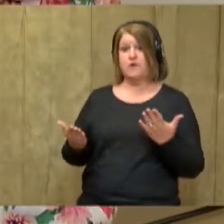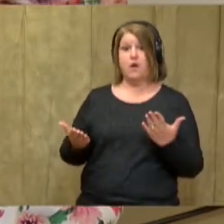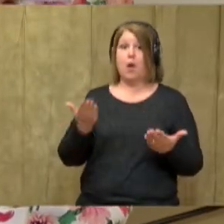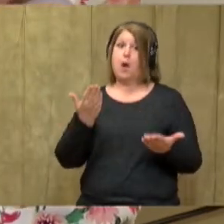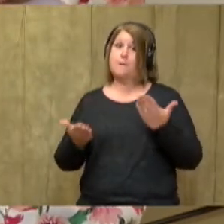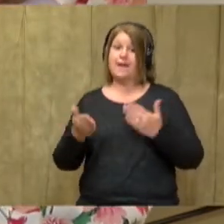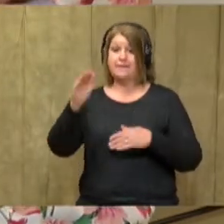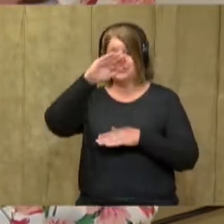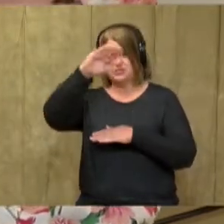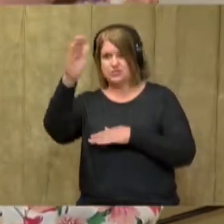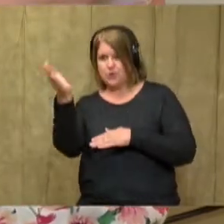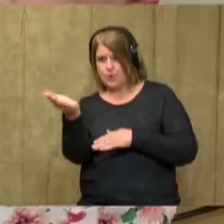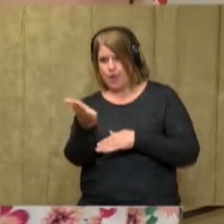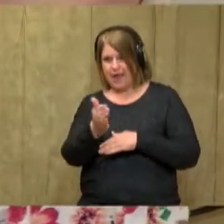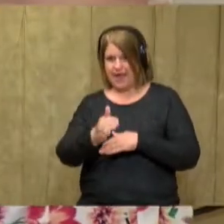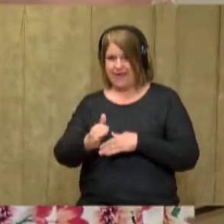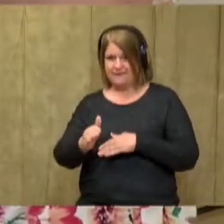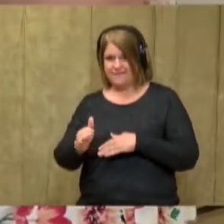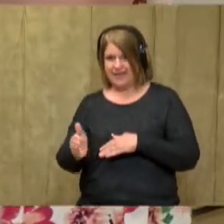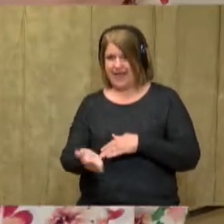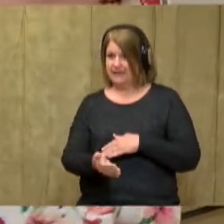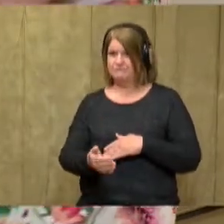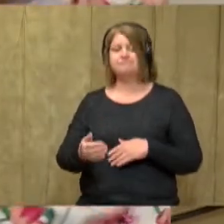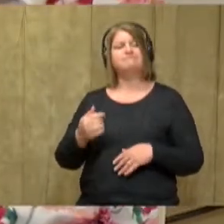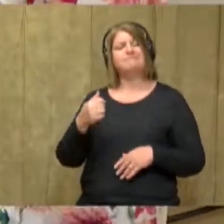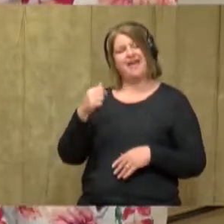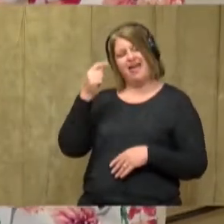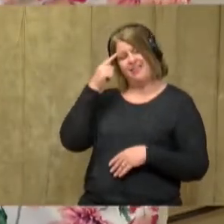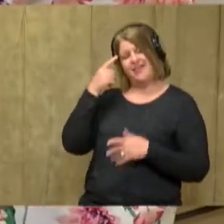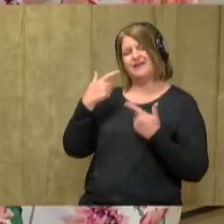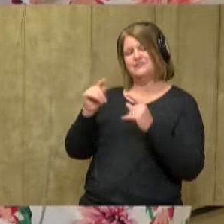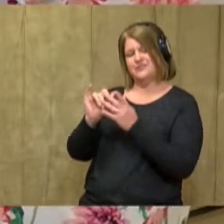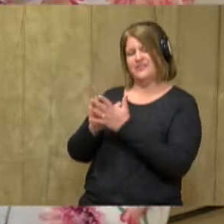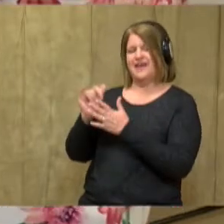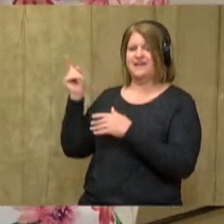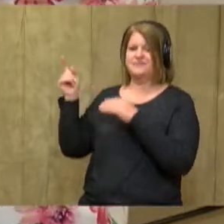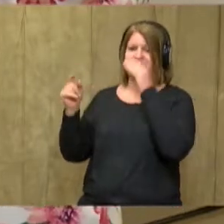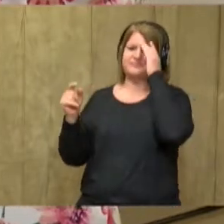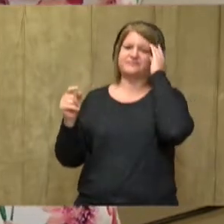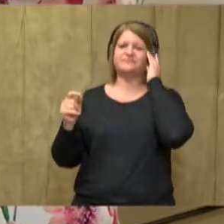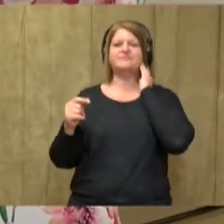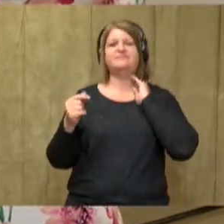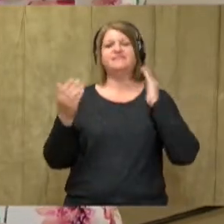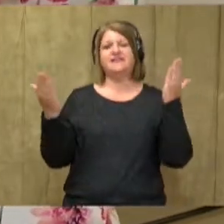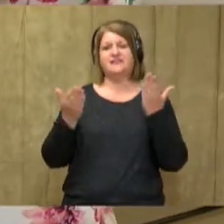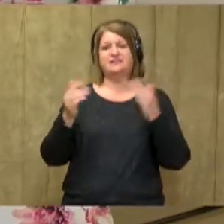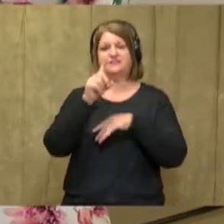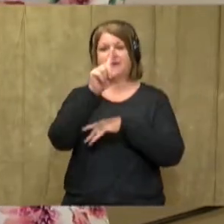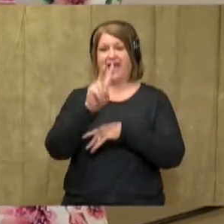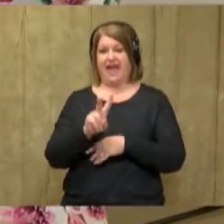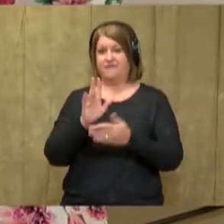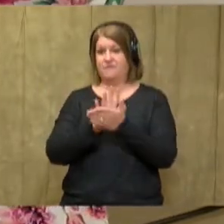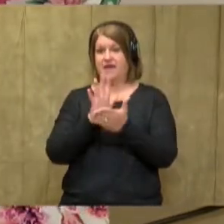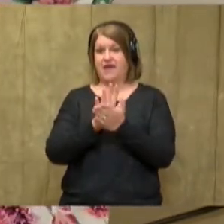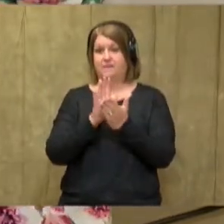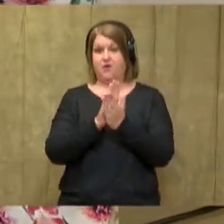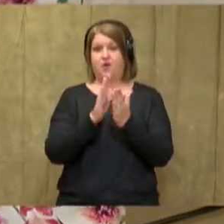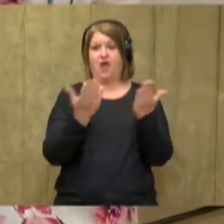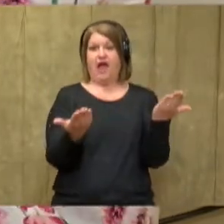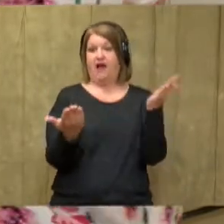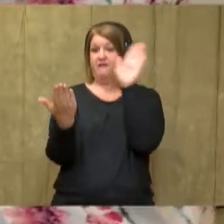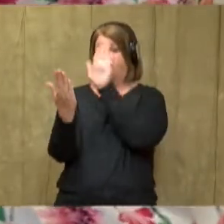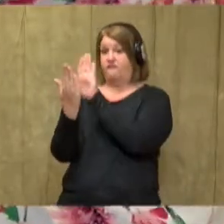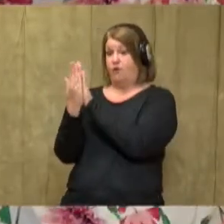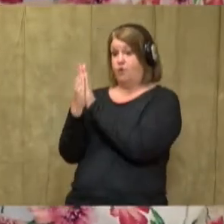wavy line. I think I might try a wavy line. So here's my little half sheet of paper that I folded in half. Here's the folded